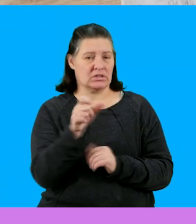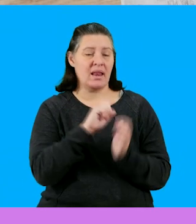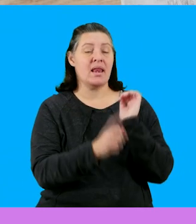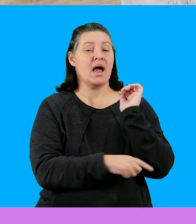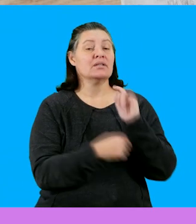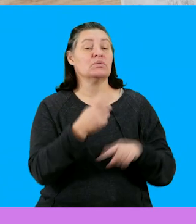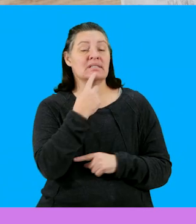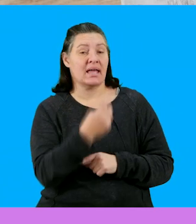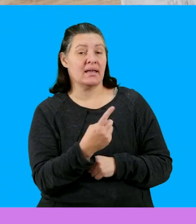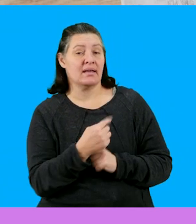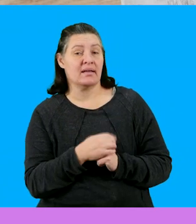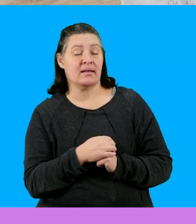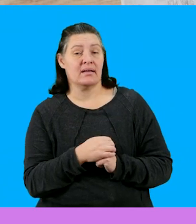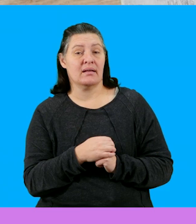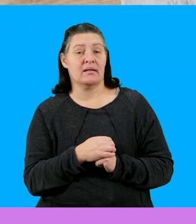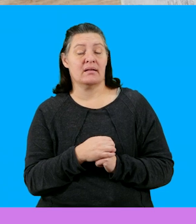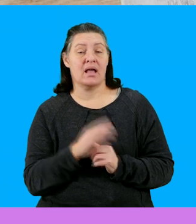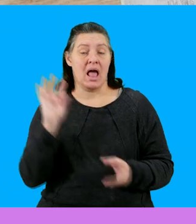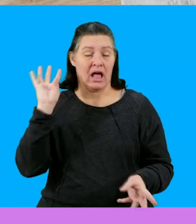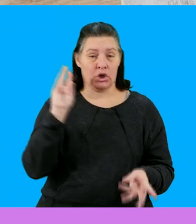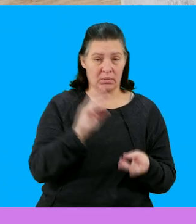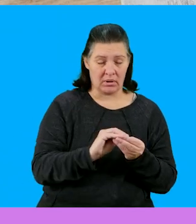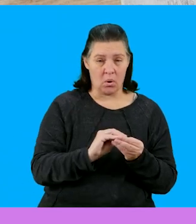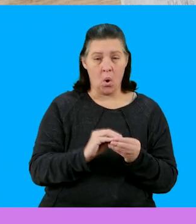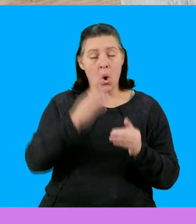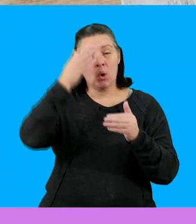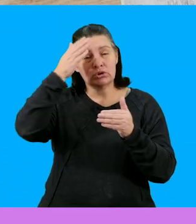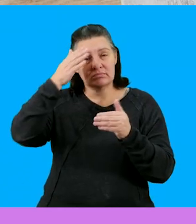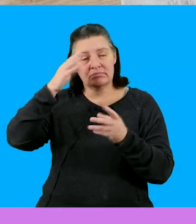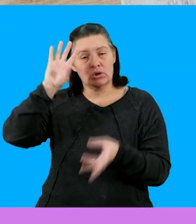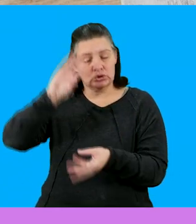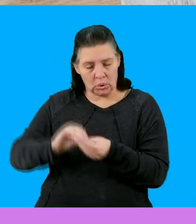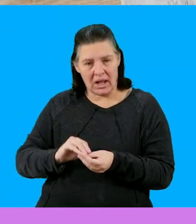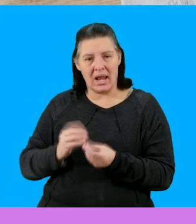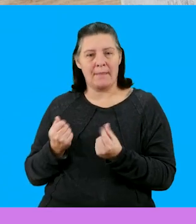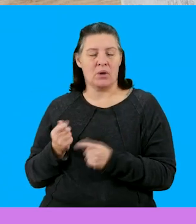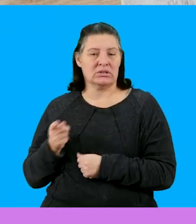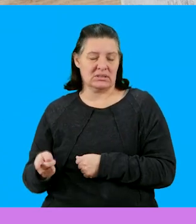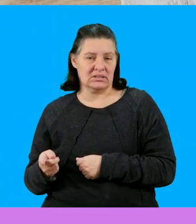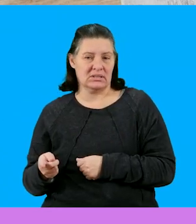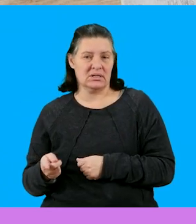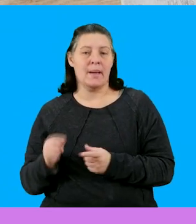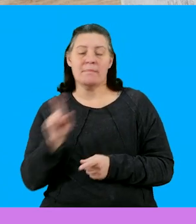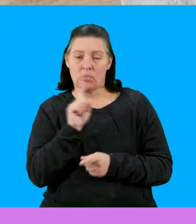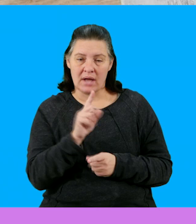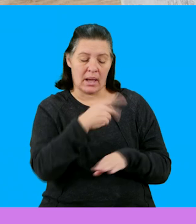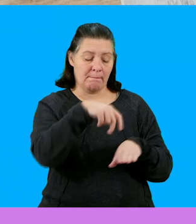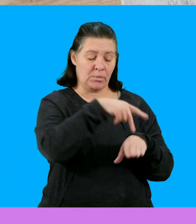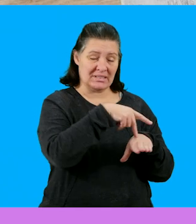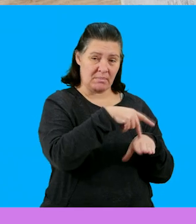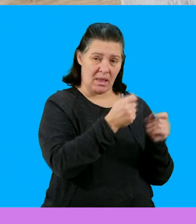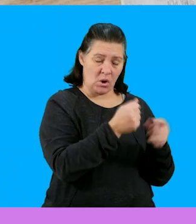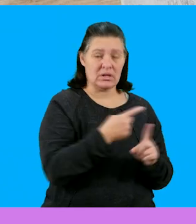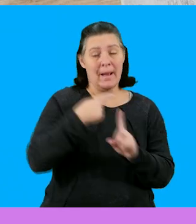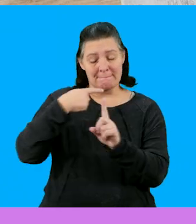And then lastly, we also indicated that accumulated or total amount, right? The final amount is made up of your principal